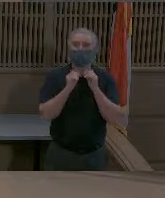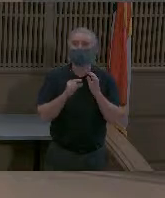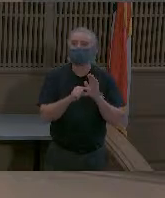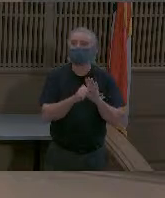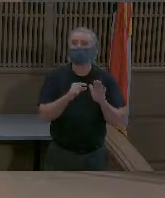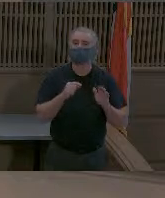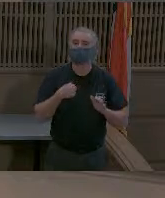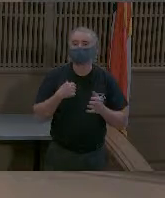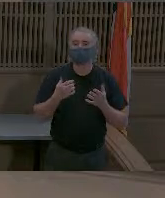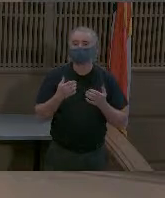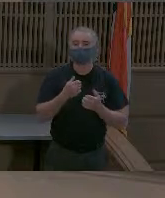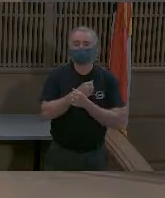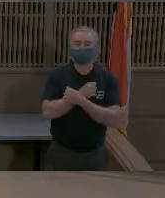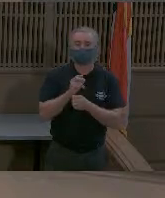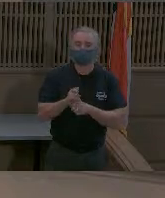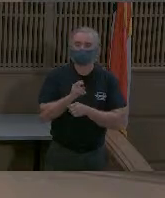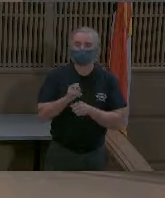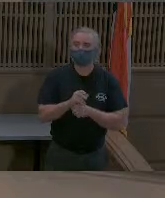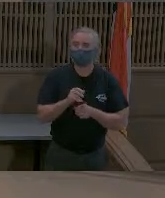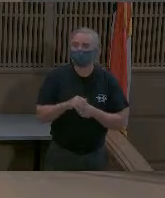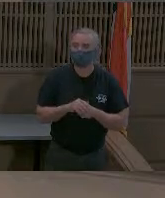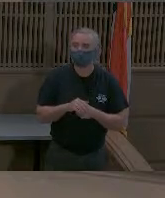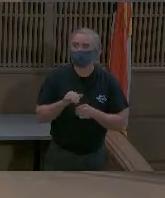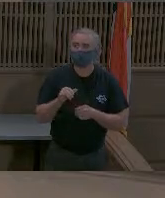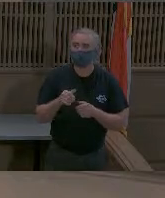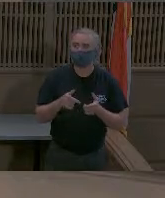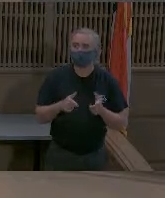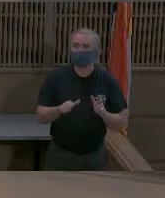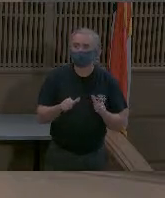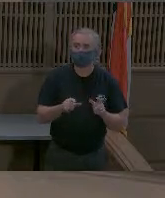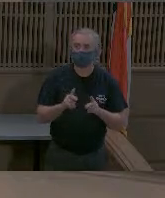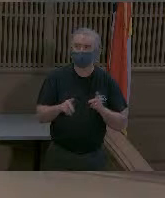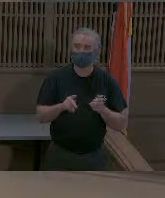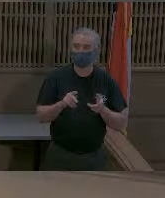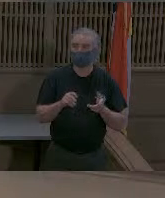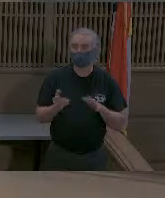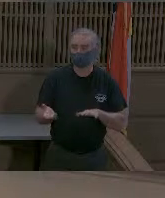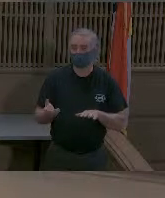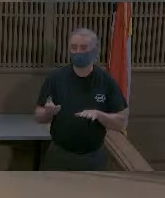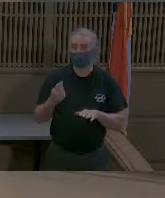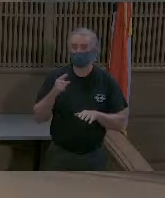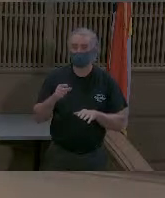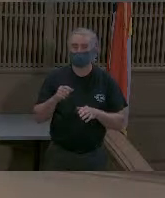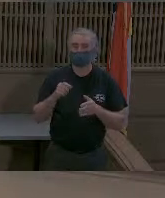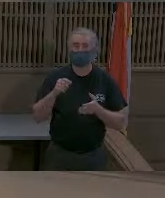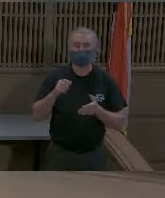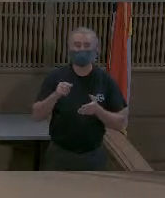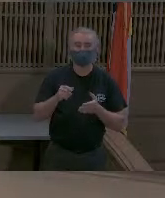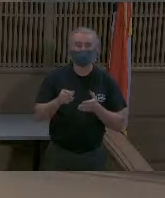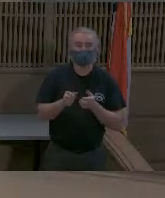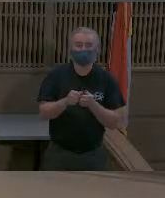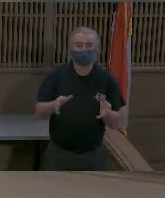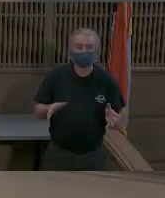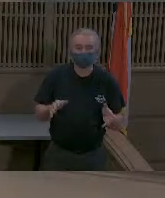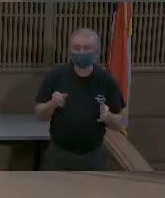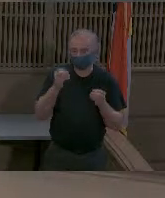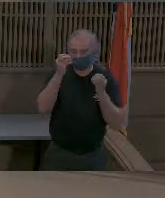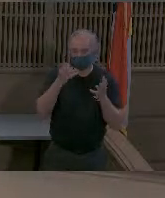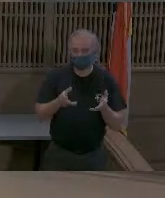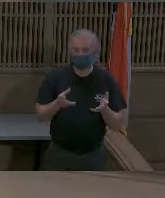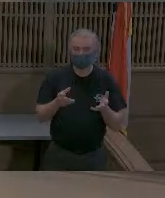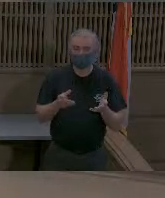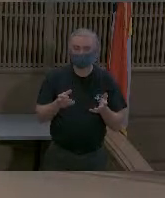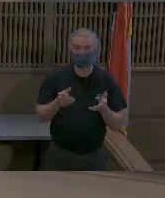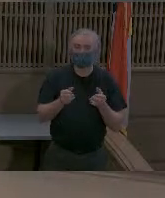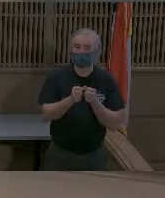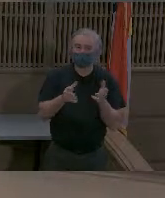use, is that the people perish for a lack of knowledge. Well, you're getting great knowledge and a lot of